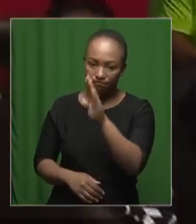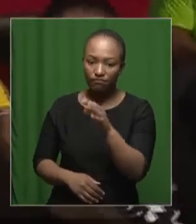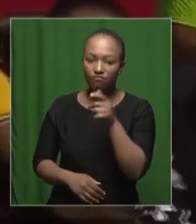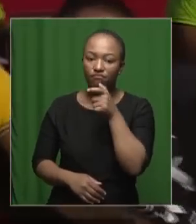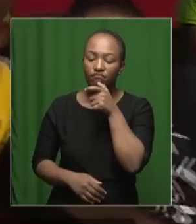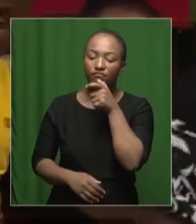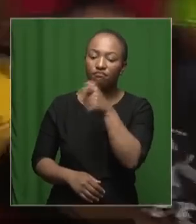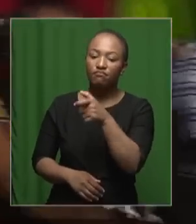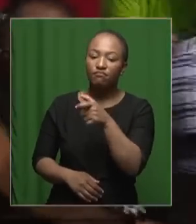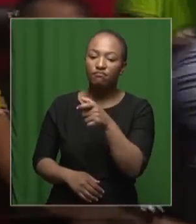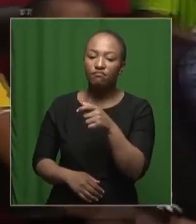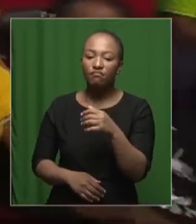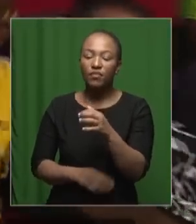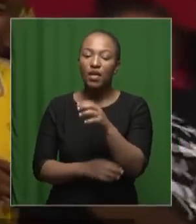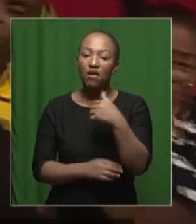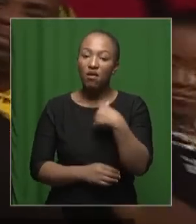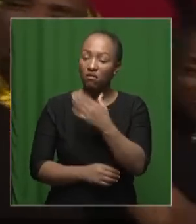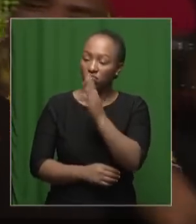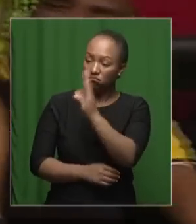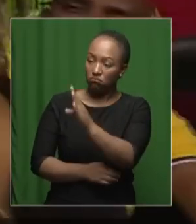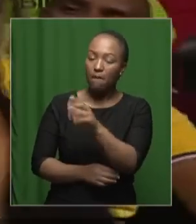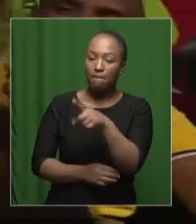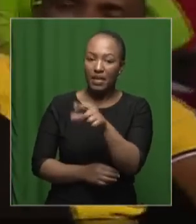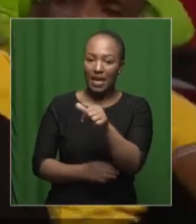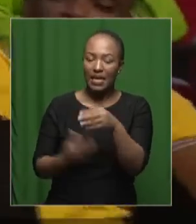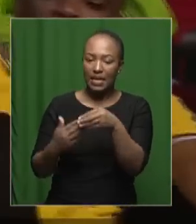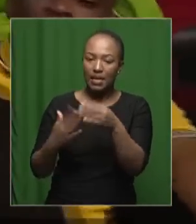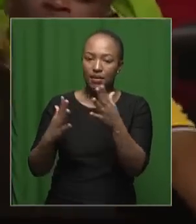comment to the Patriotic Alliance leader.